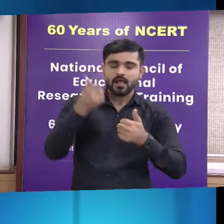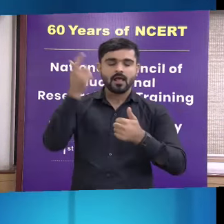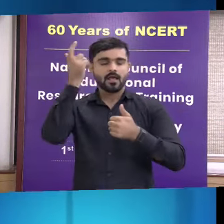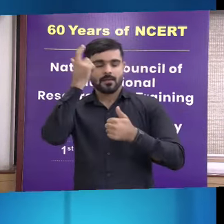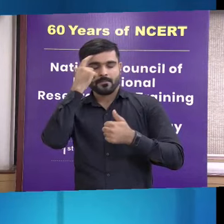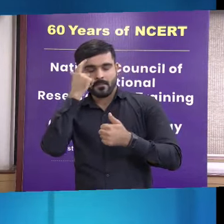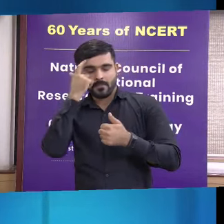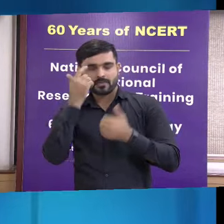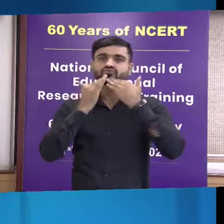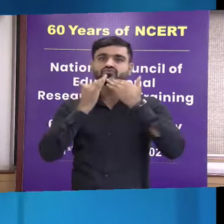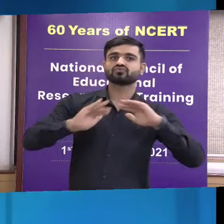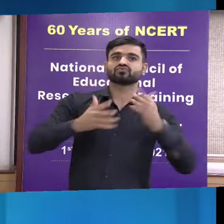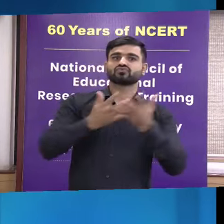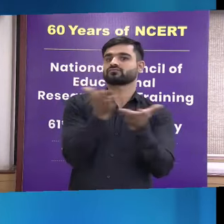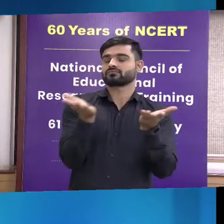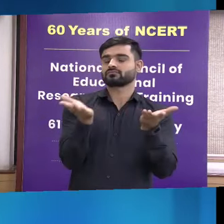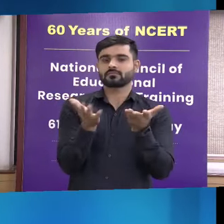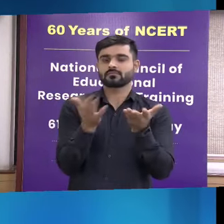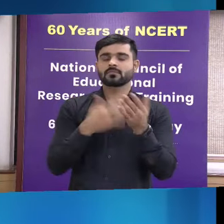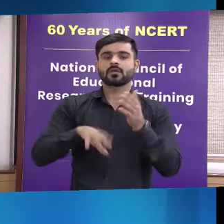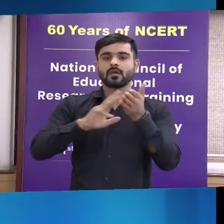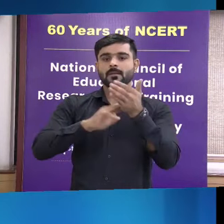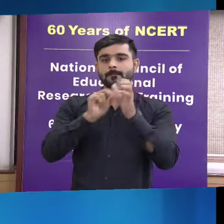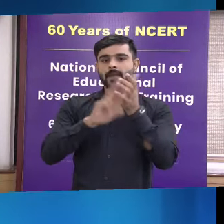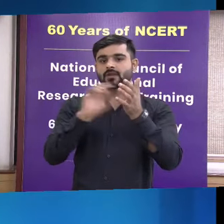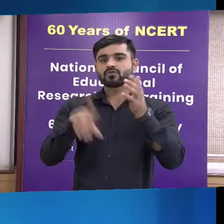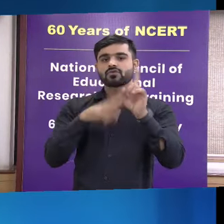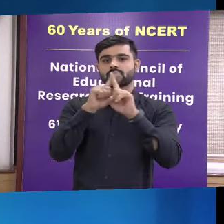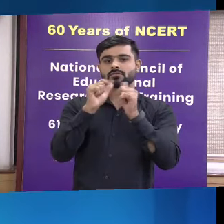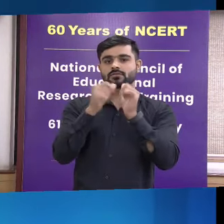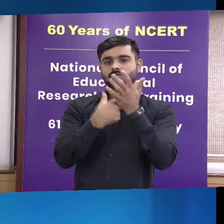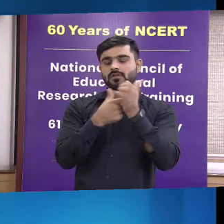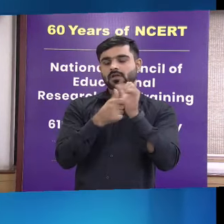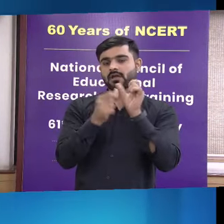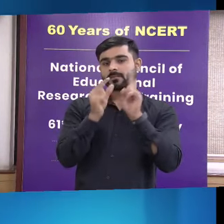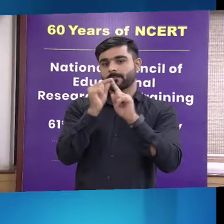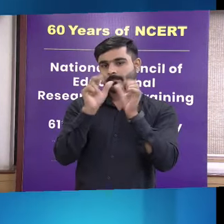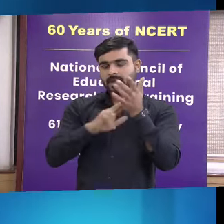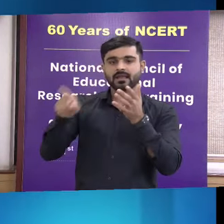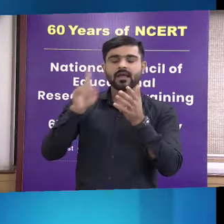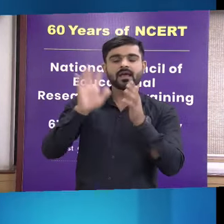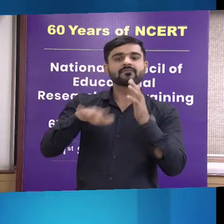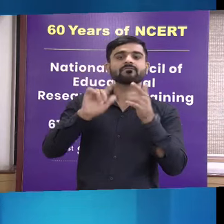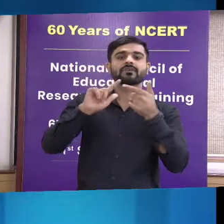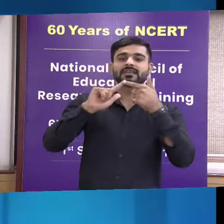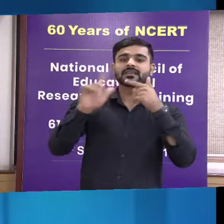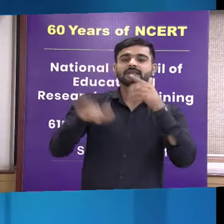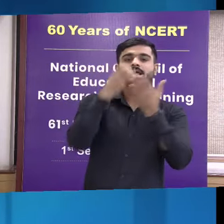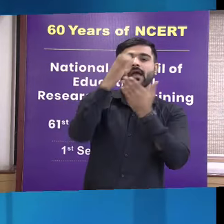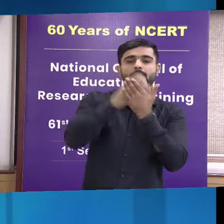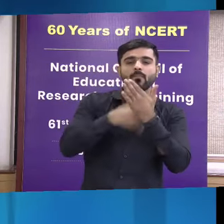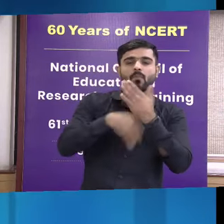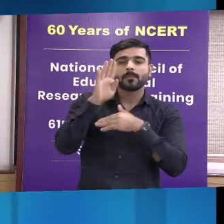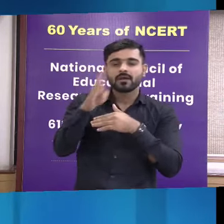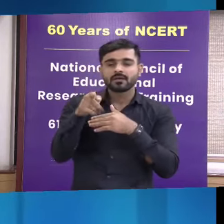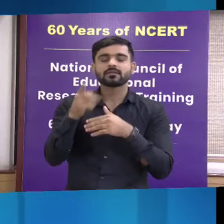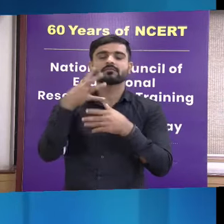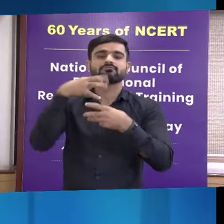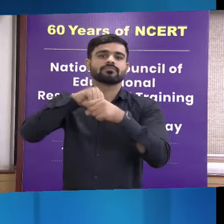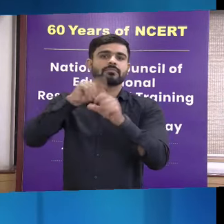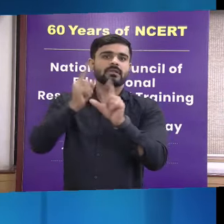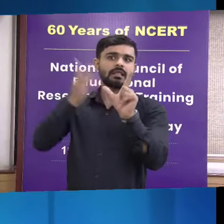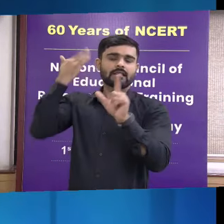of the students. Manodarpan has been a key program of the NCERT, which was launched last